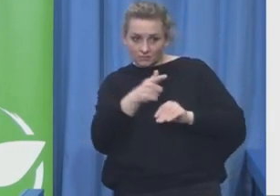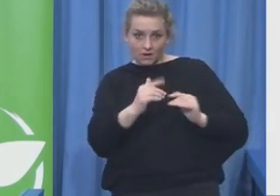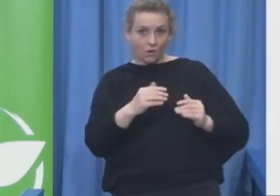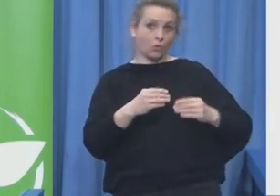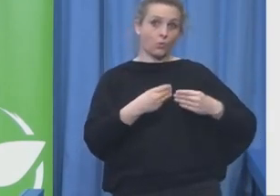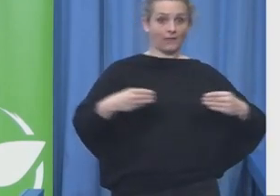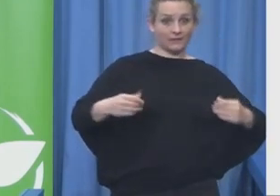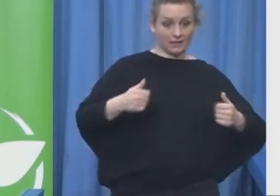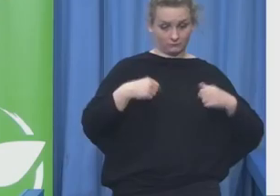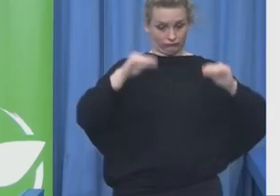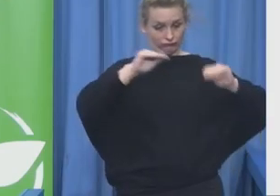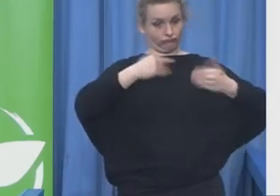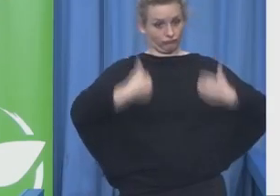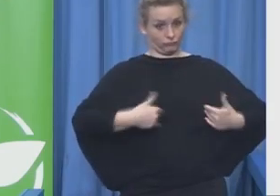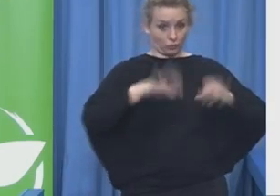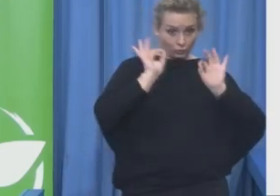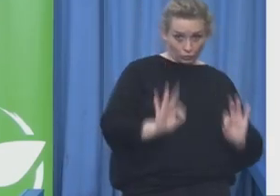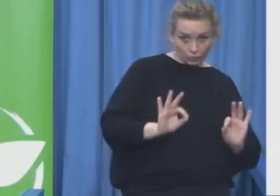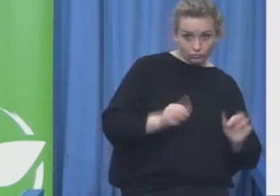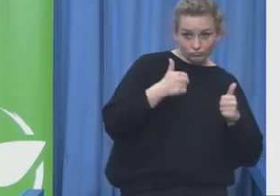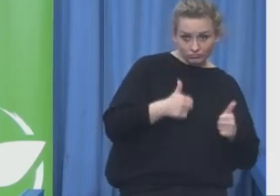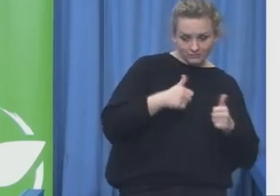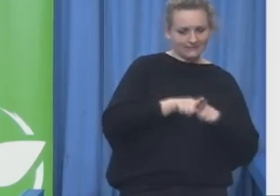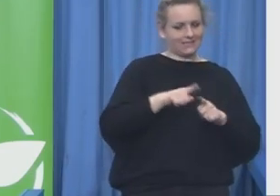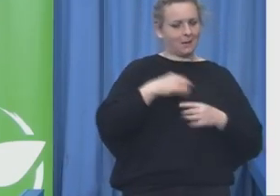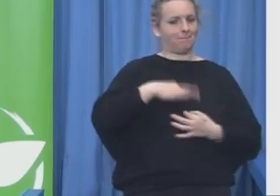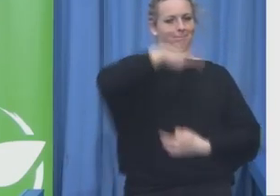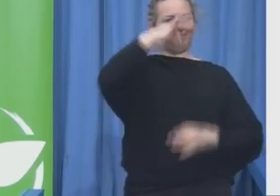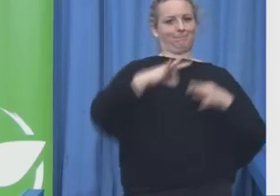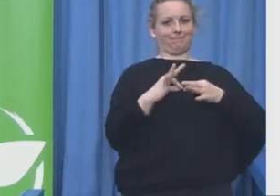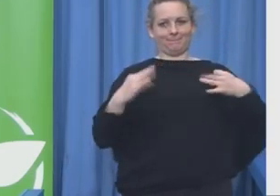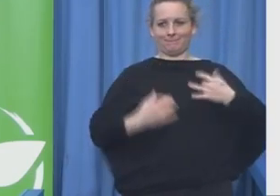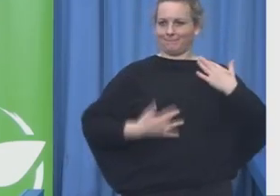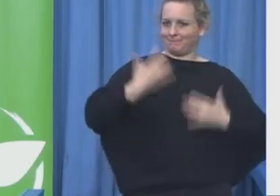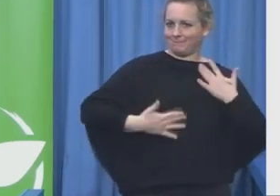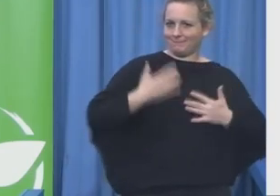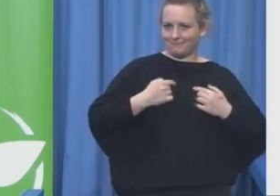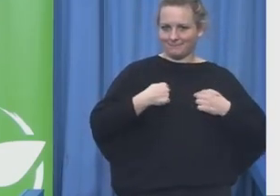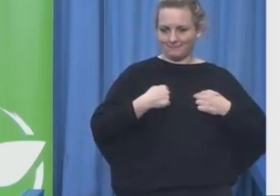Other things to be looking at too, potentially, would be earnings.